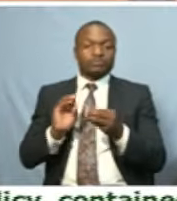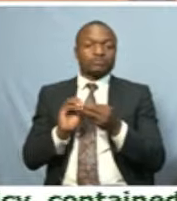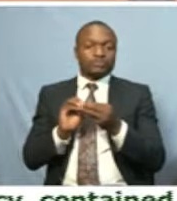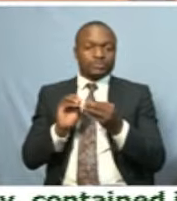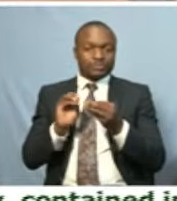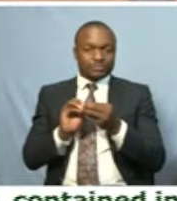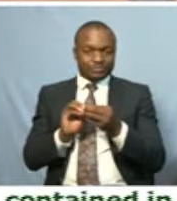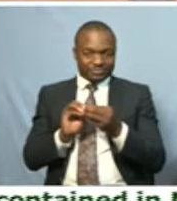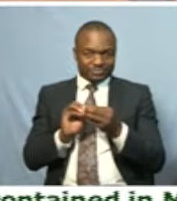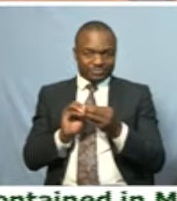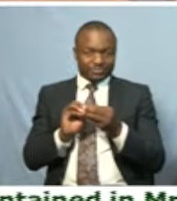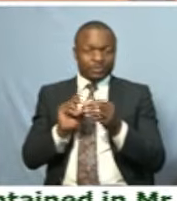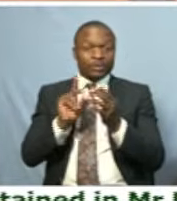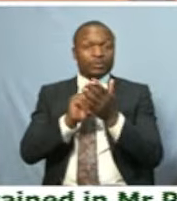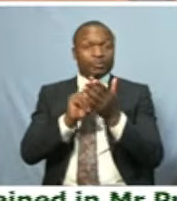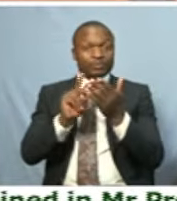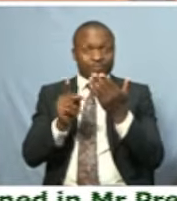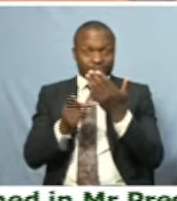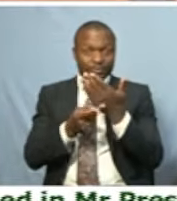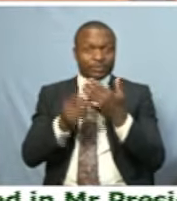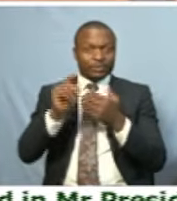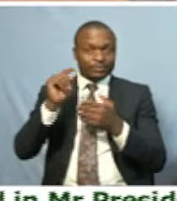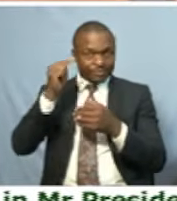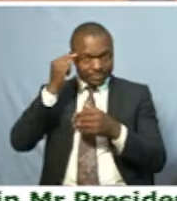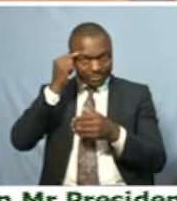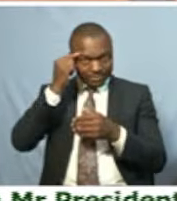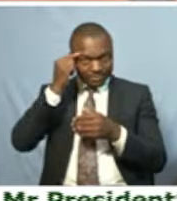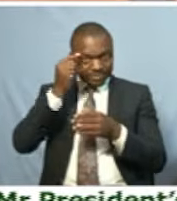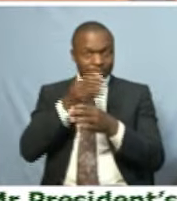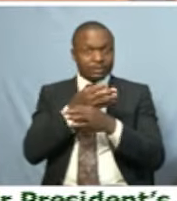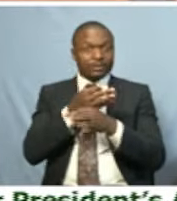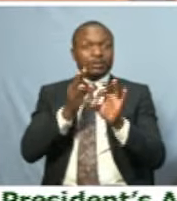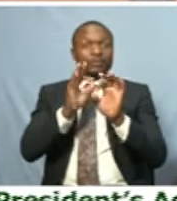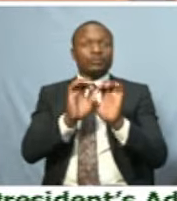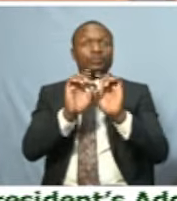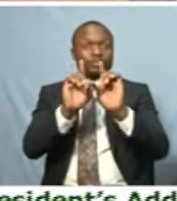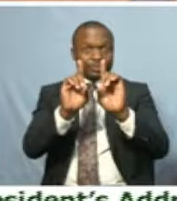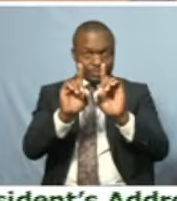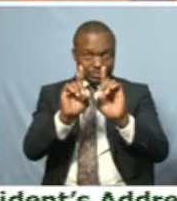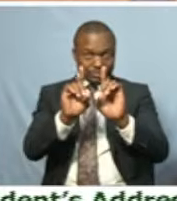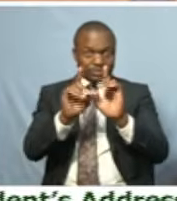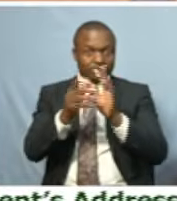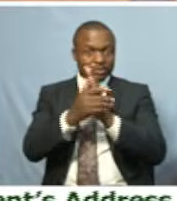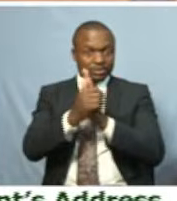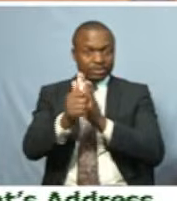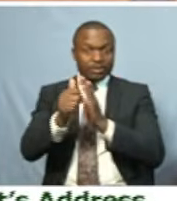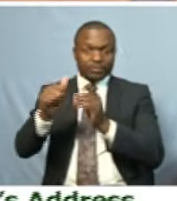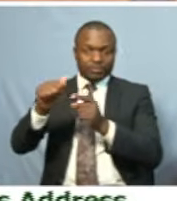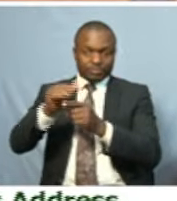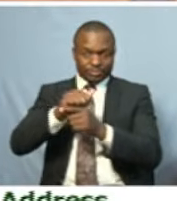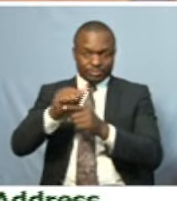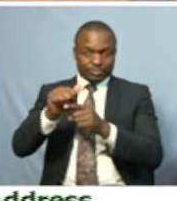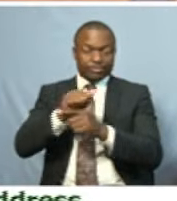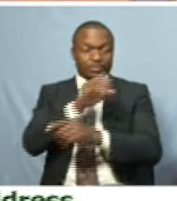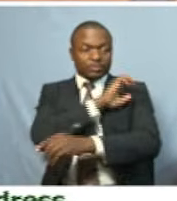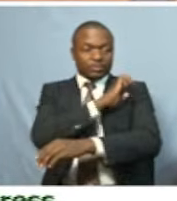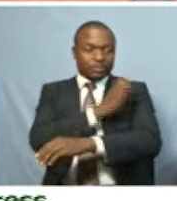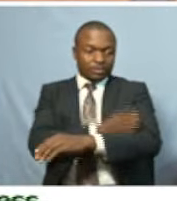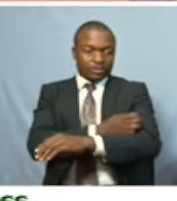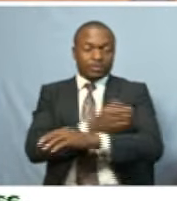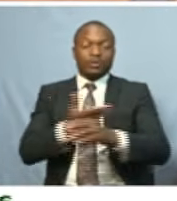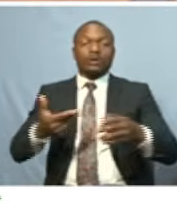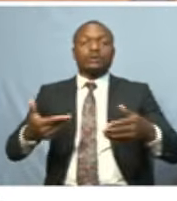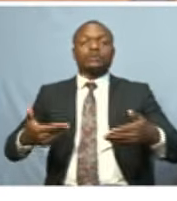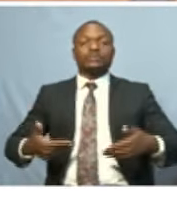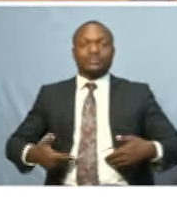the initiatives of the government, such as free education, skills training, and empowerment for our